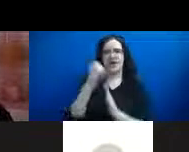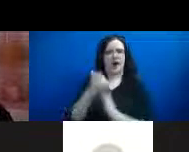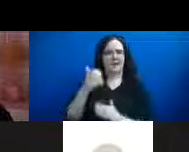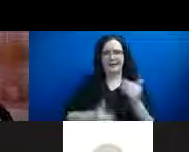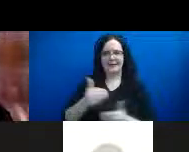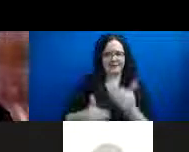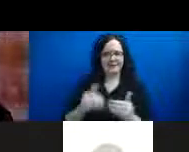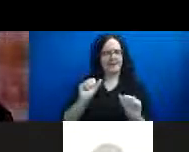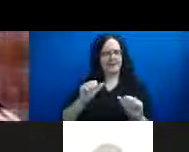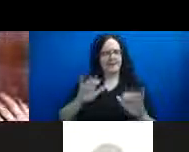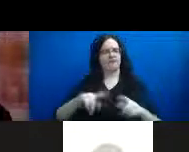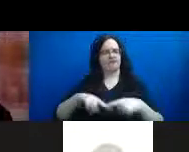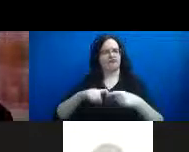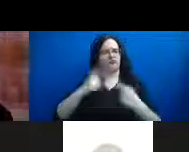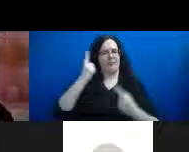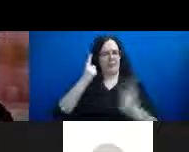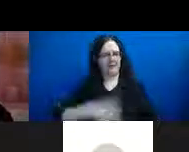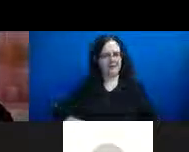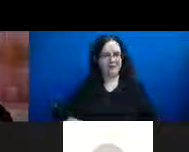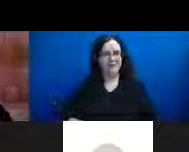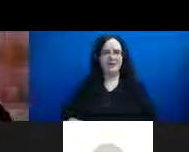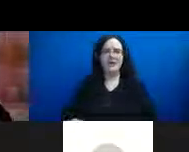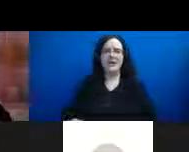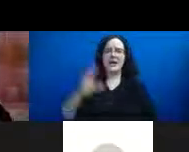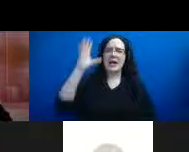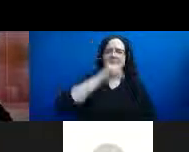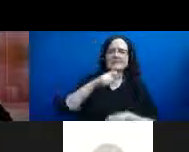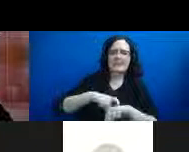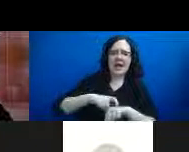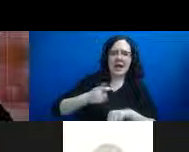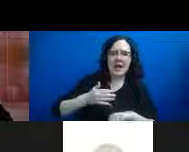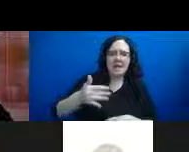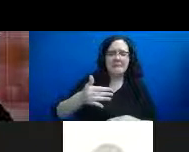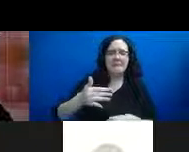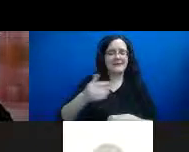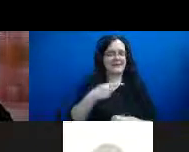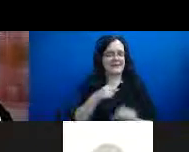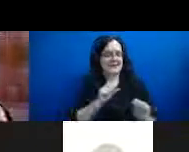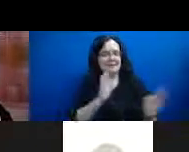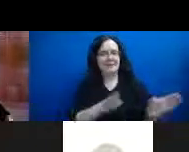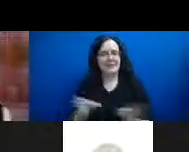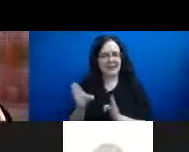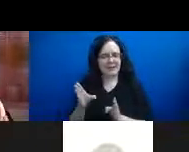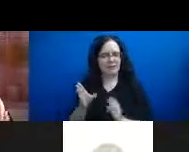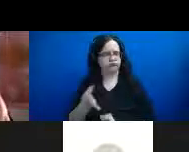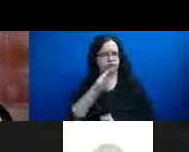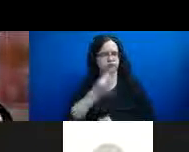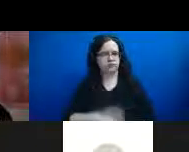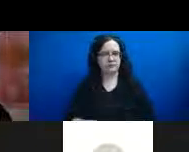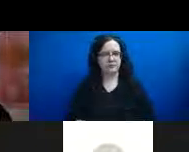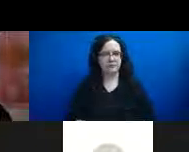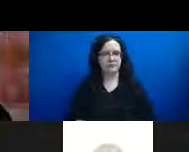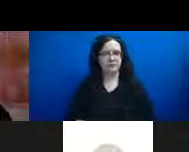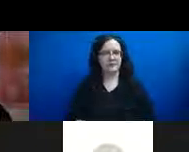pilot. Estimation of time, the capacity for planning, And one of the things that they've done is they've seen a lot